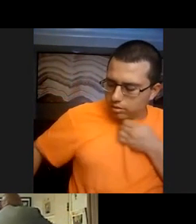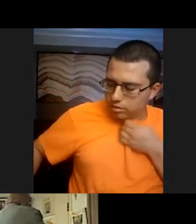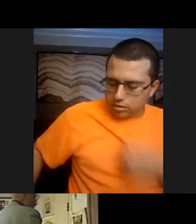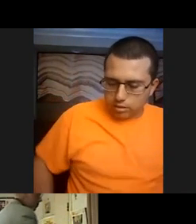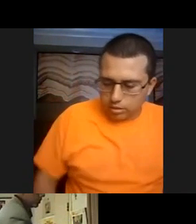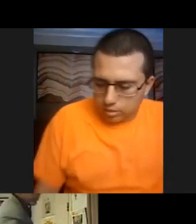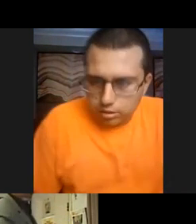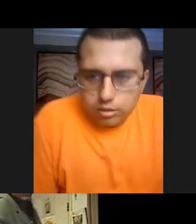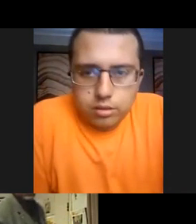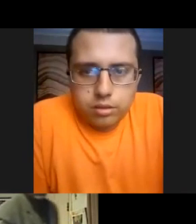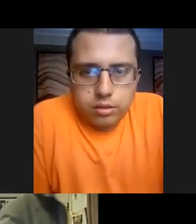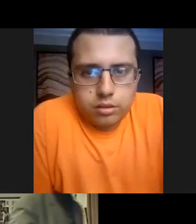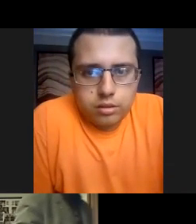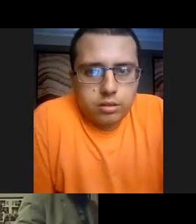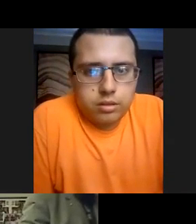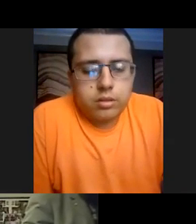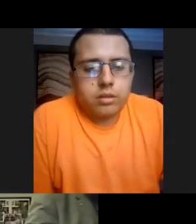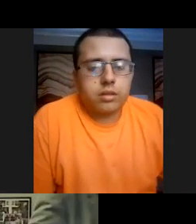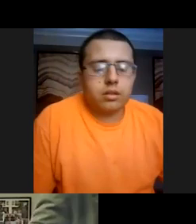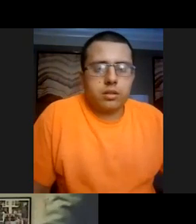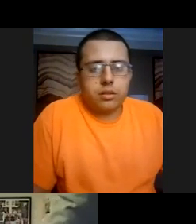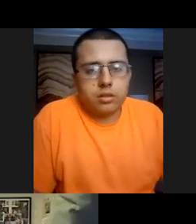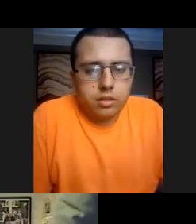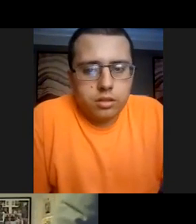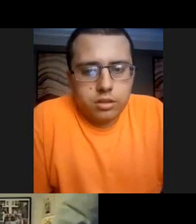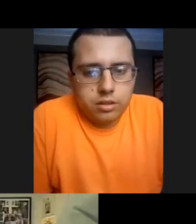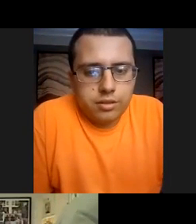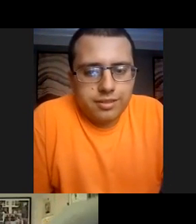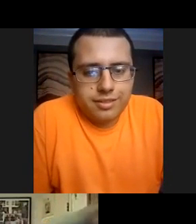53. Amen. Who's going to open us in prayer?